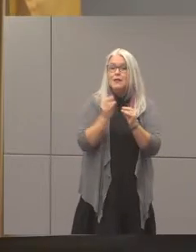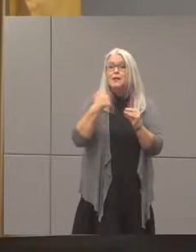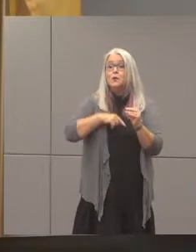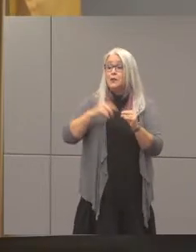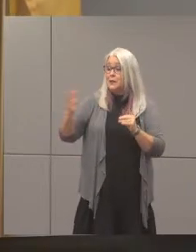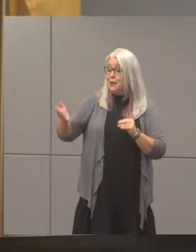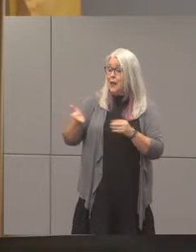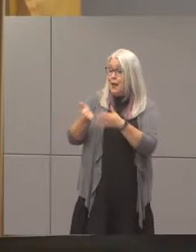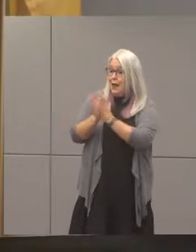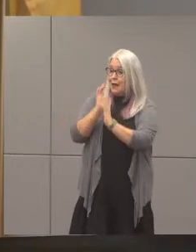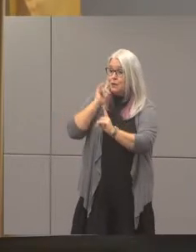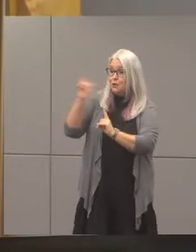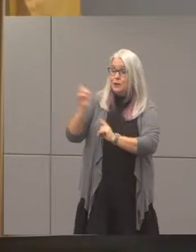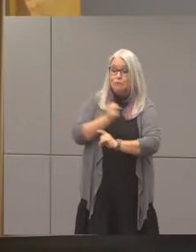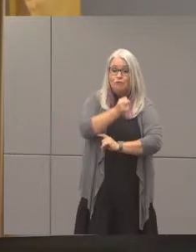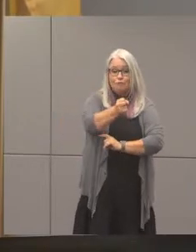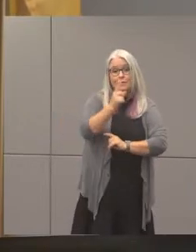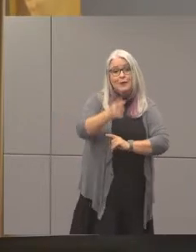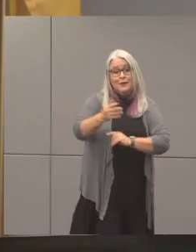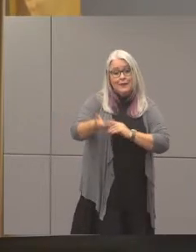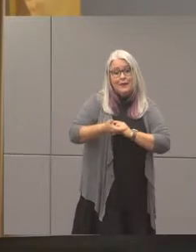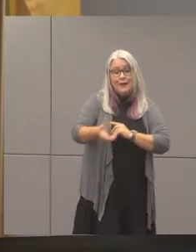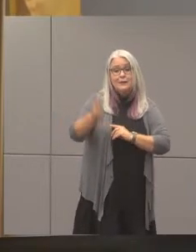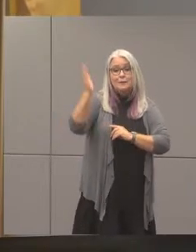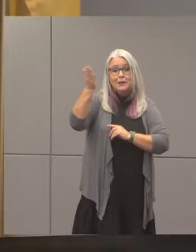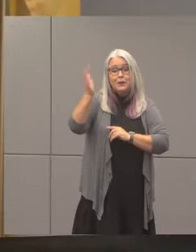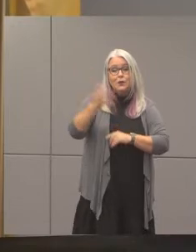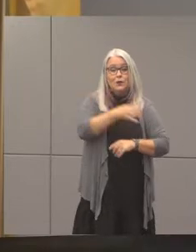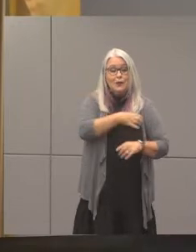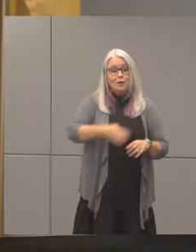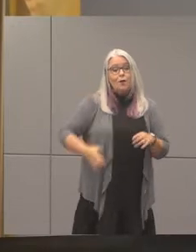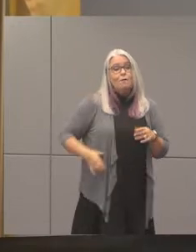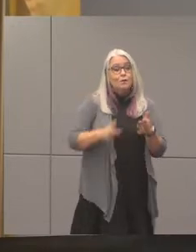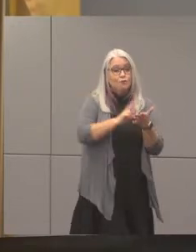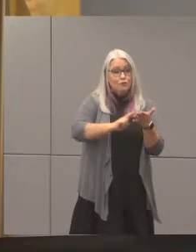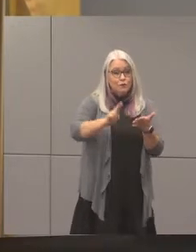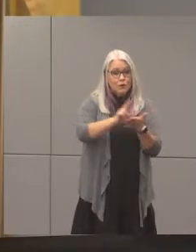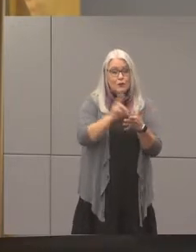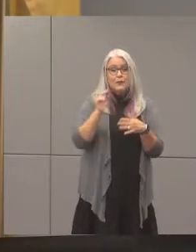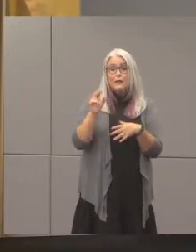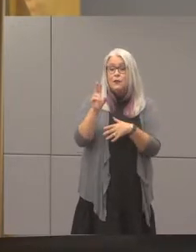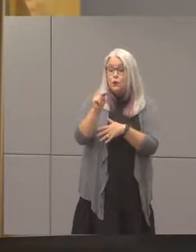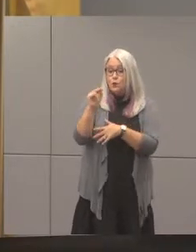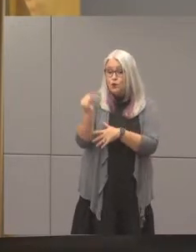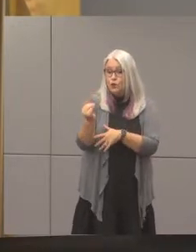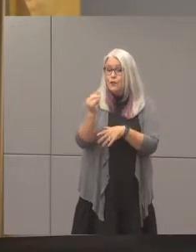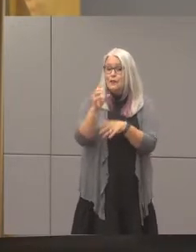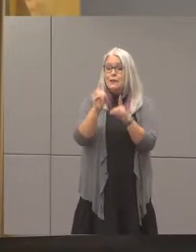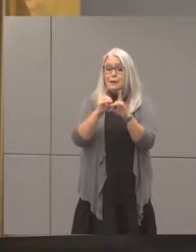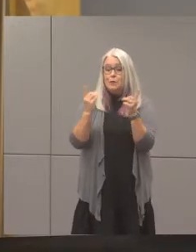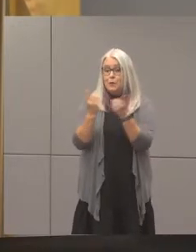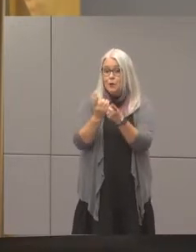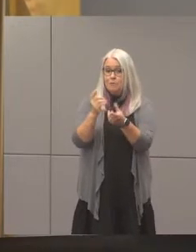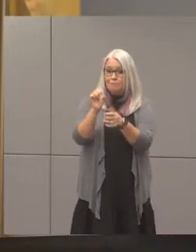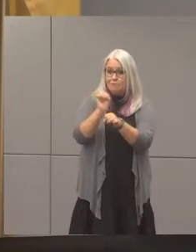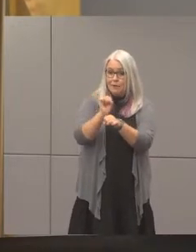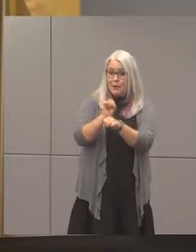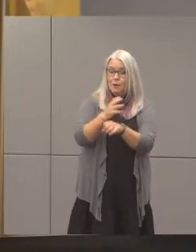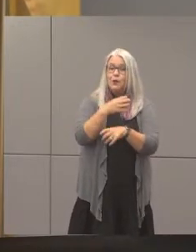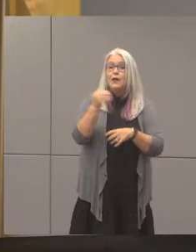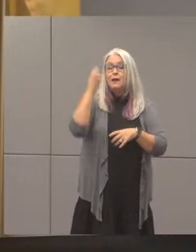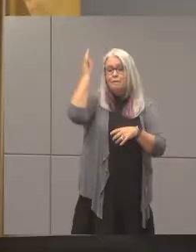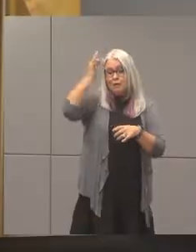and was joined by other panelists from Harvard University, the New Jersey Department of Labor, and the Federal Reserve